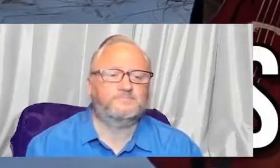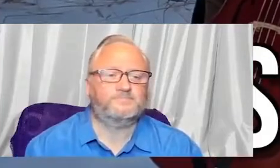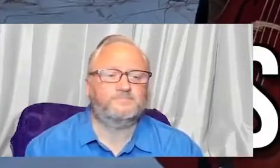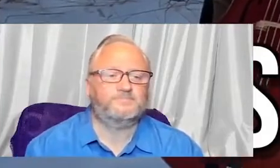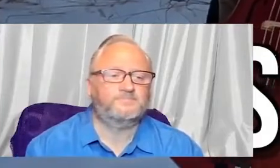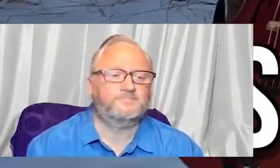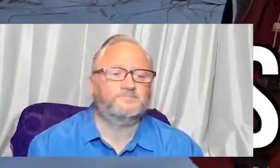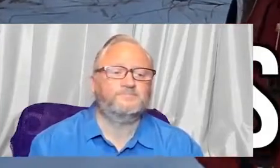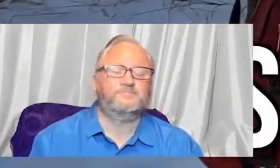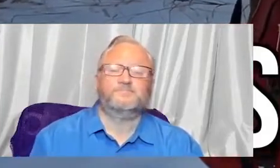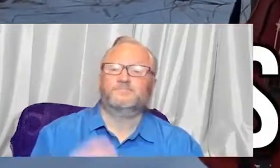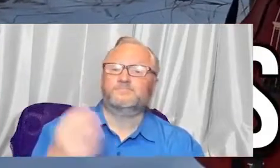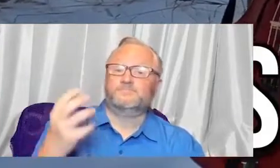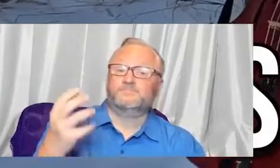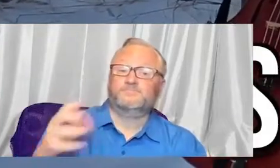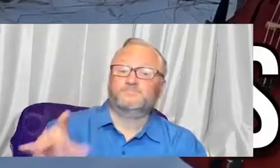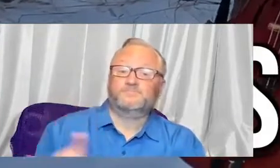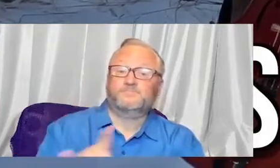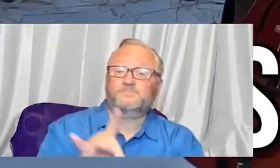Be